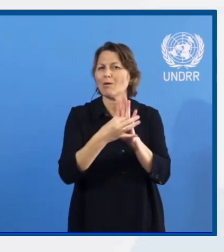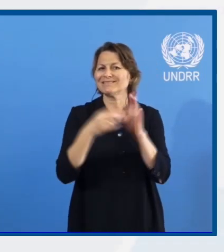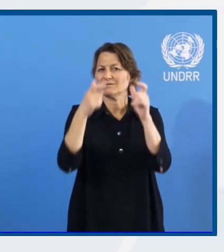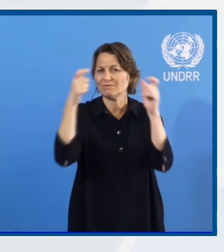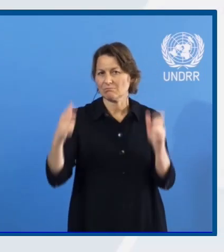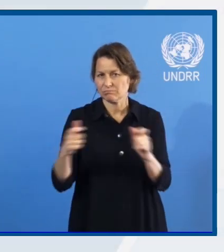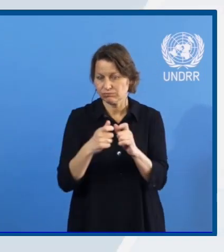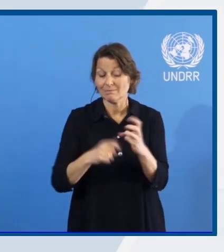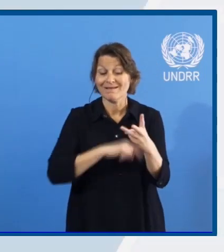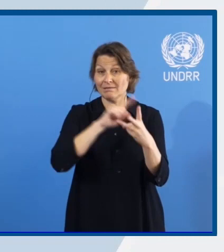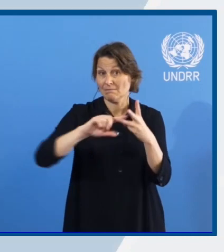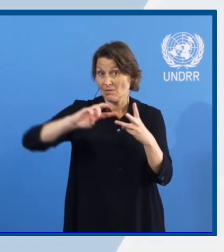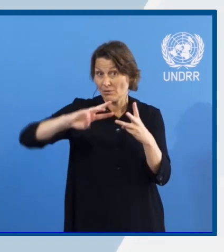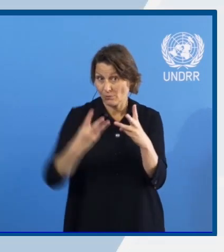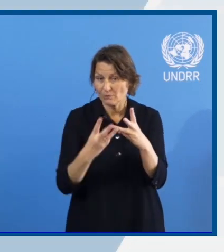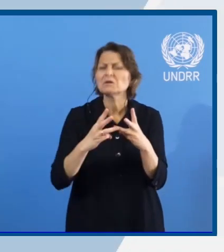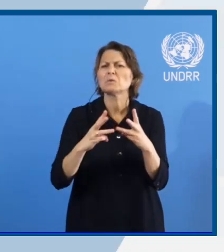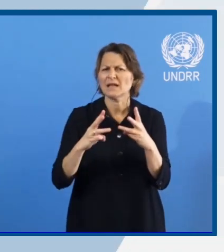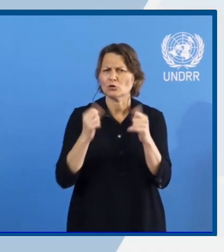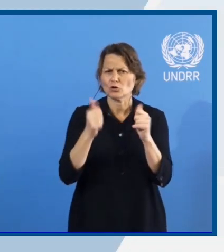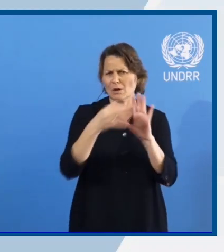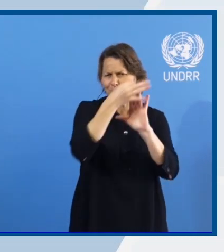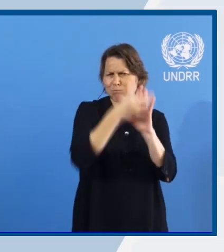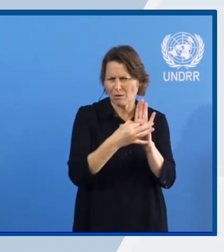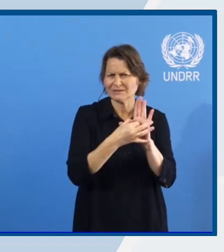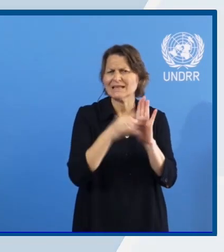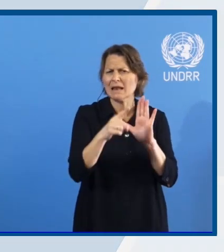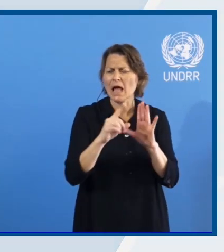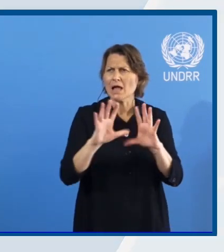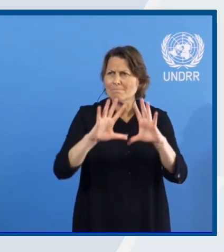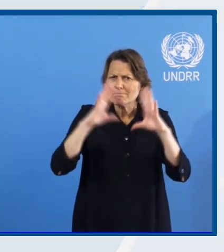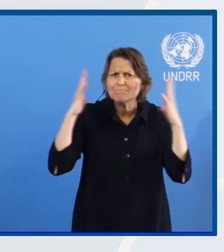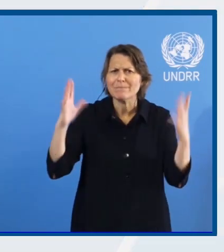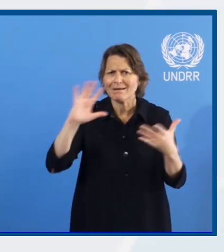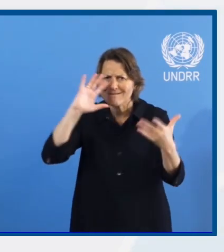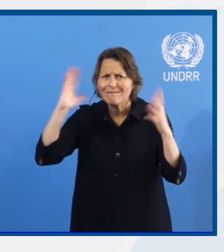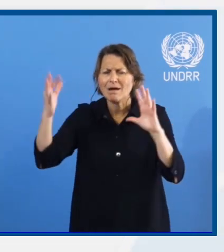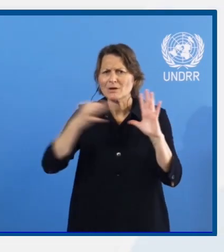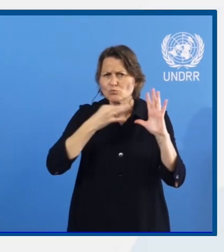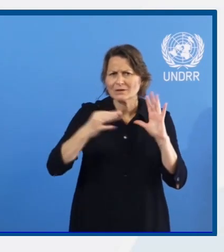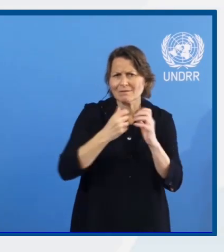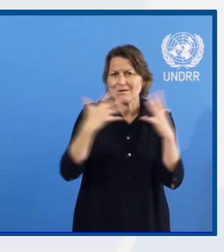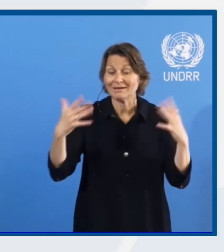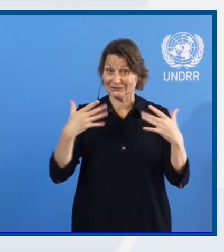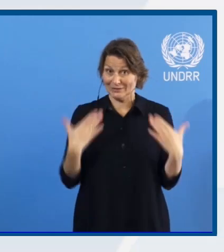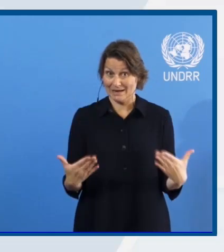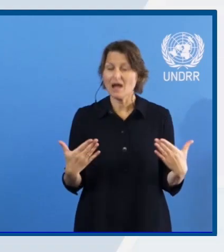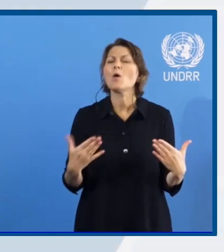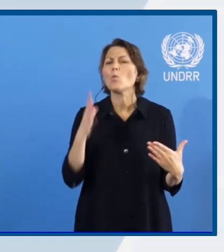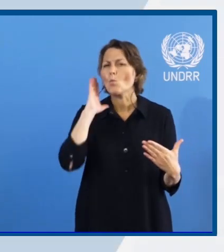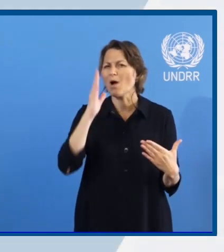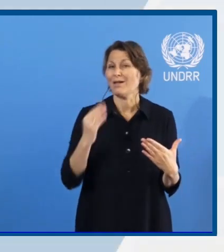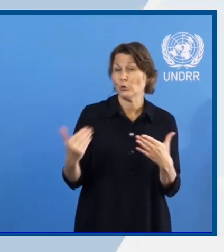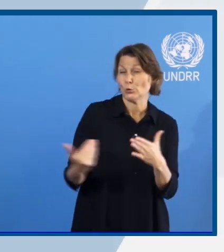draft Comprehensive Disaster Risk Management Policy. We are also now in the process of preparing a disaster risk financing